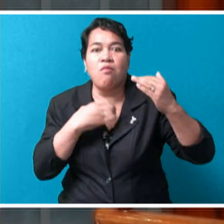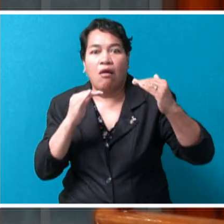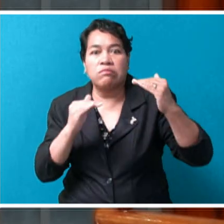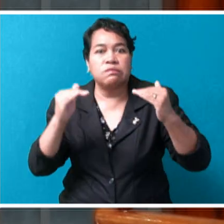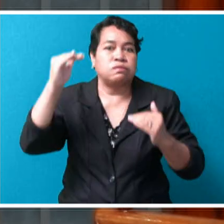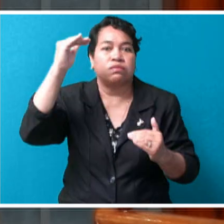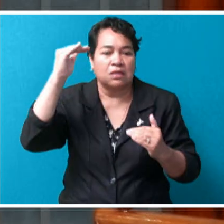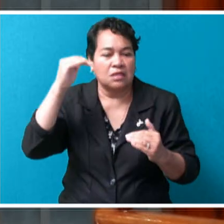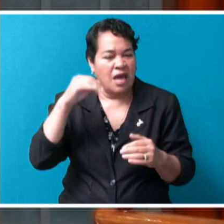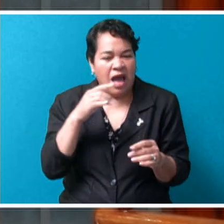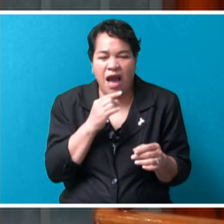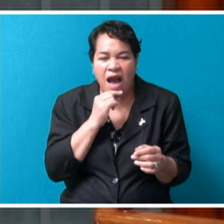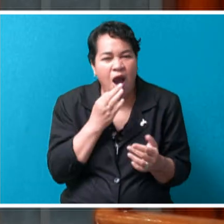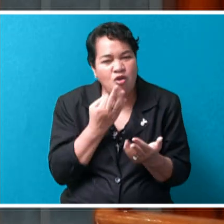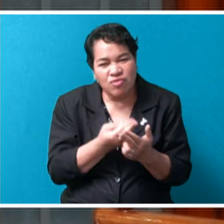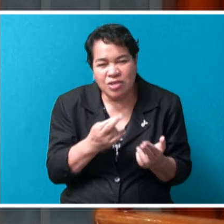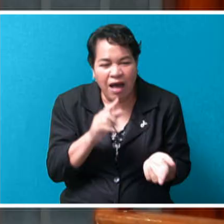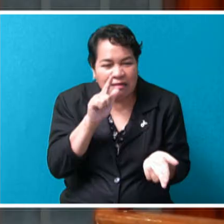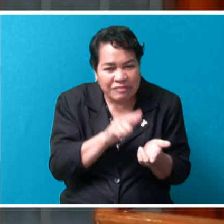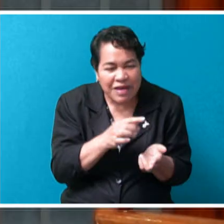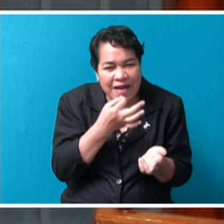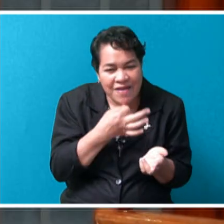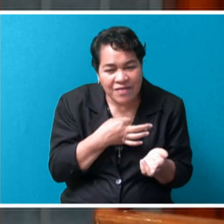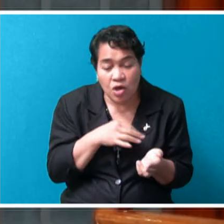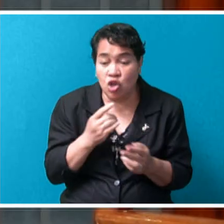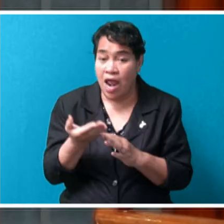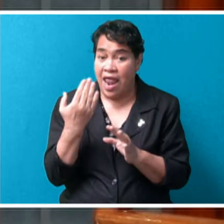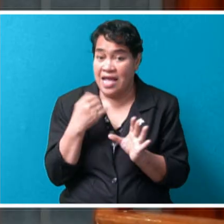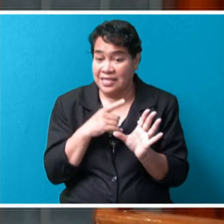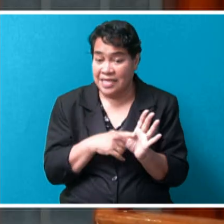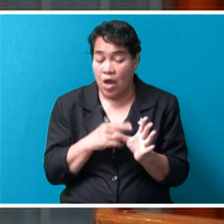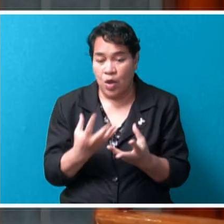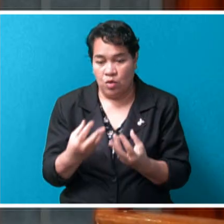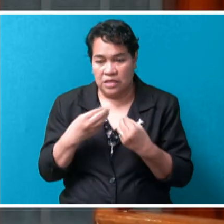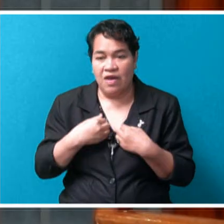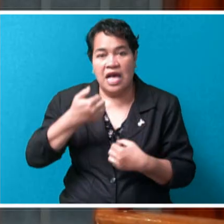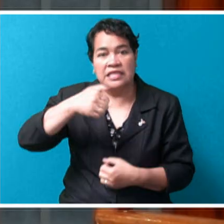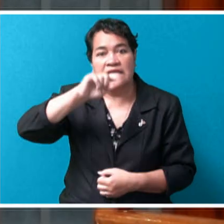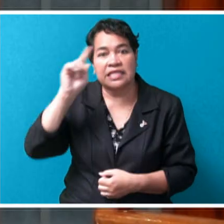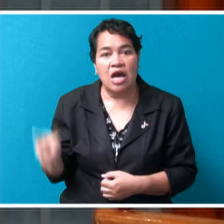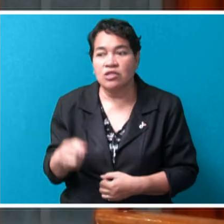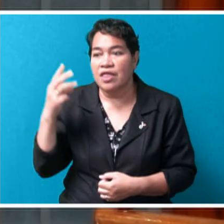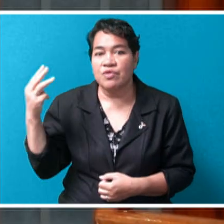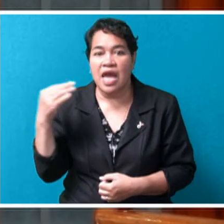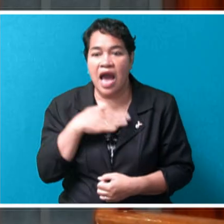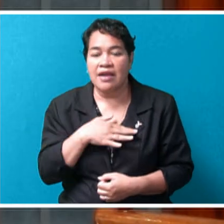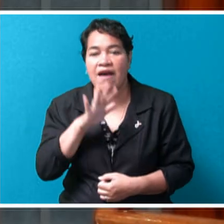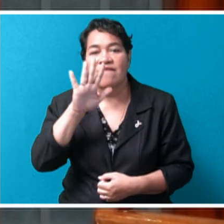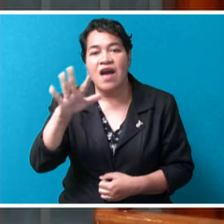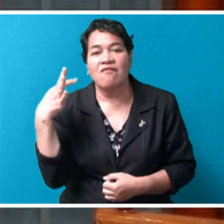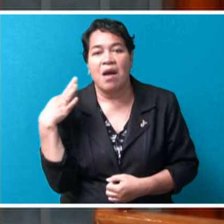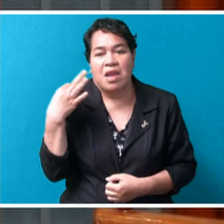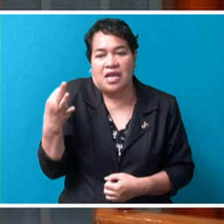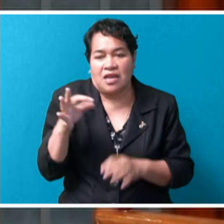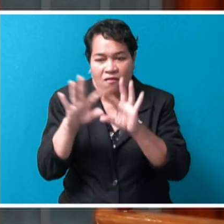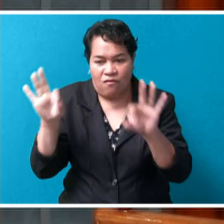available resources. During the last financial year, the Ministry received 6,305 applications with total